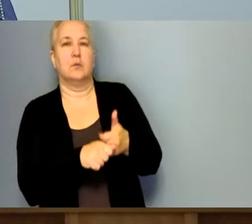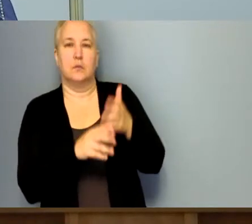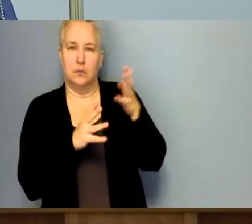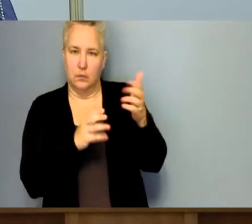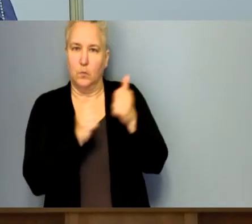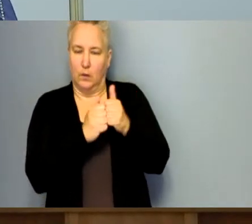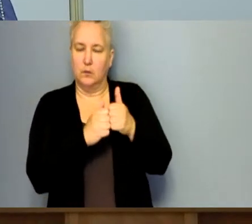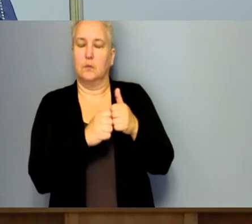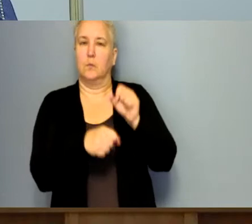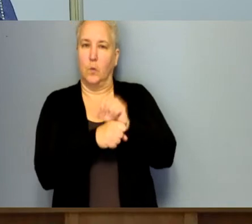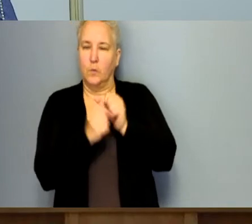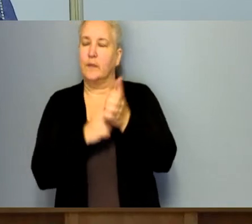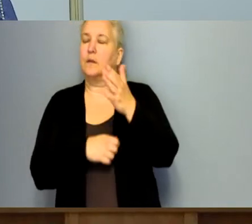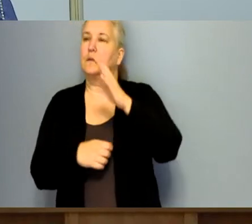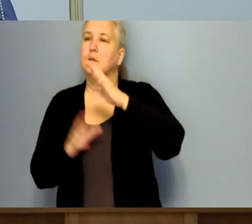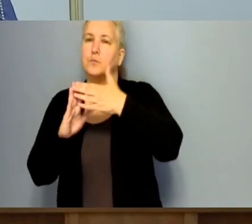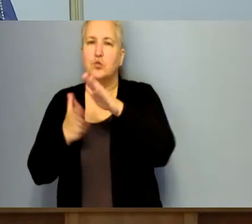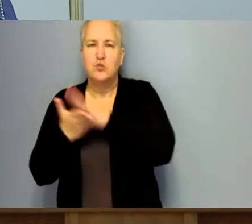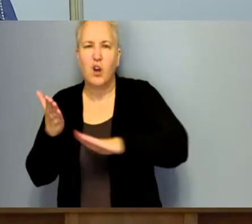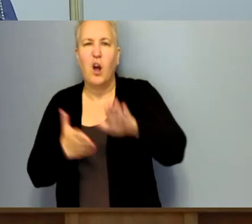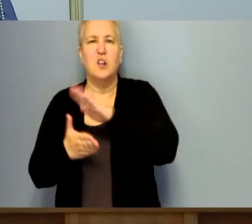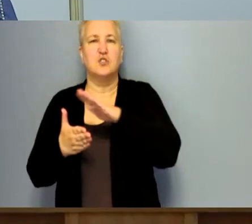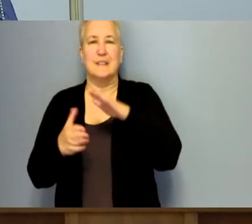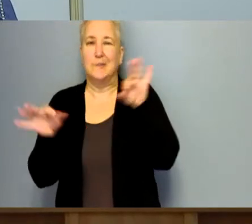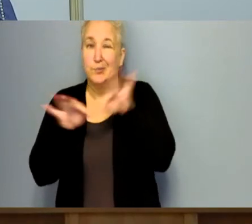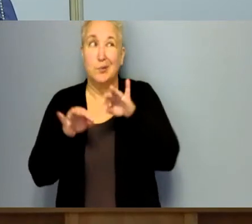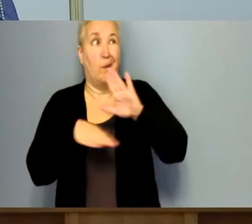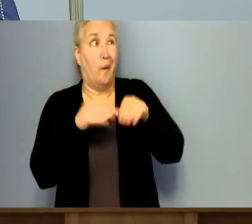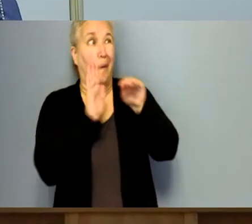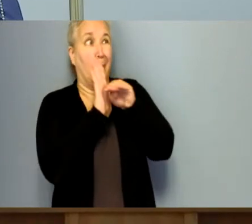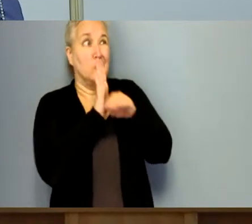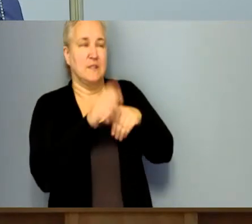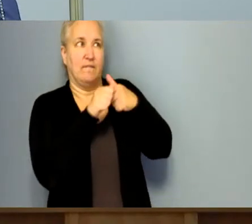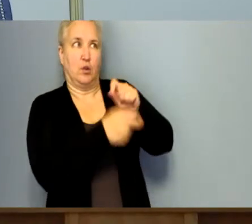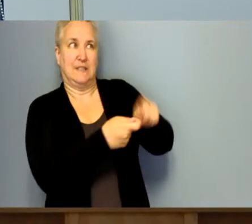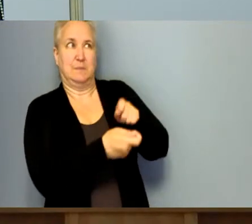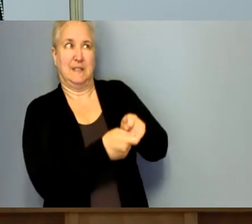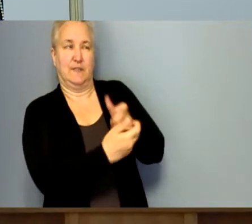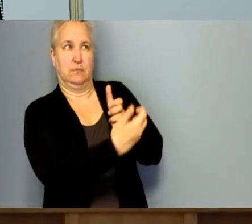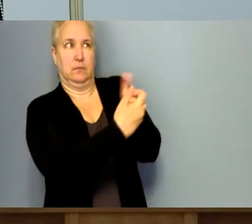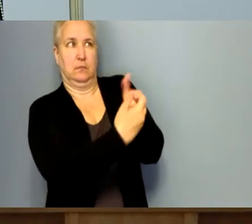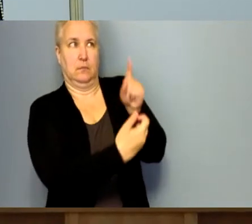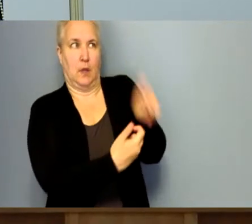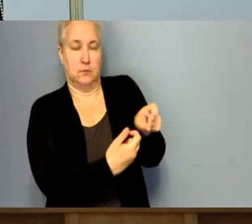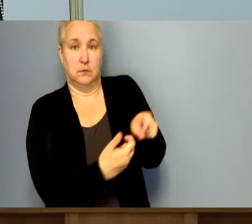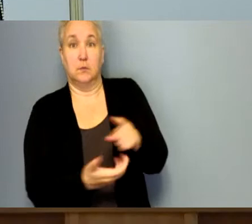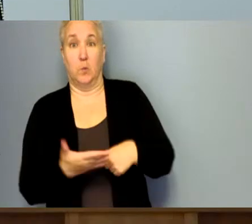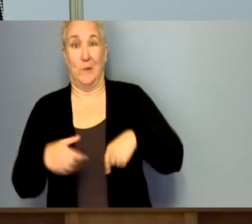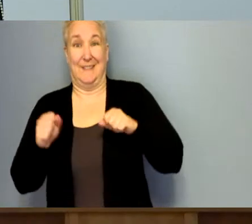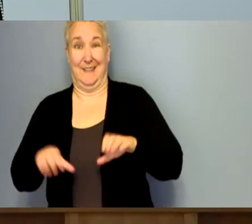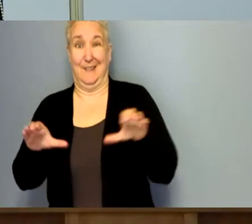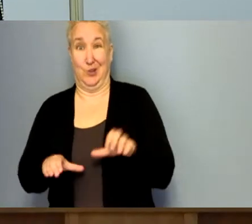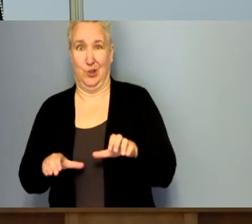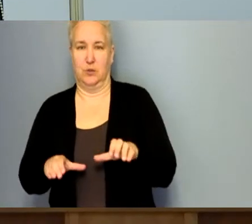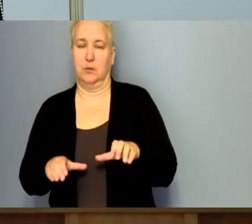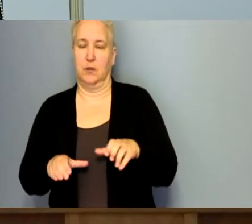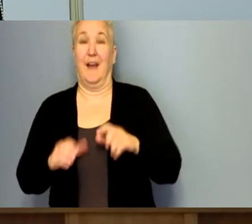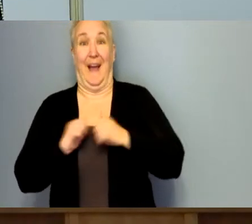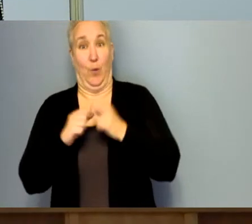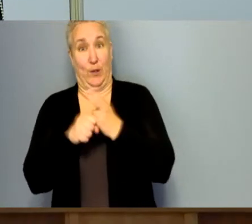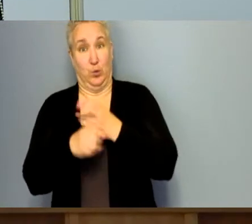community college. Every I has to be dotted, every T has to be crossed, so it's very specific in terms of what can be done and how the money can be